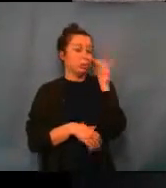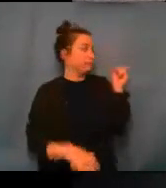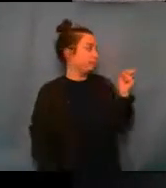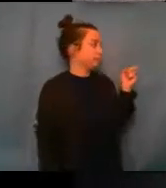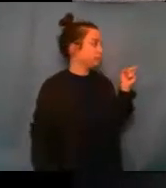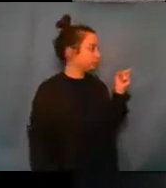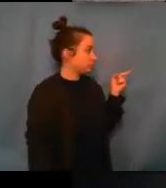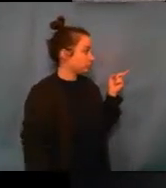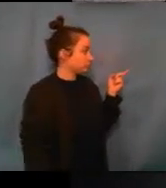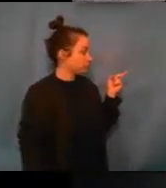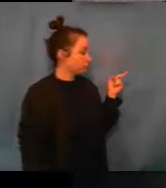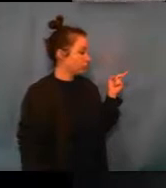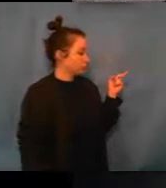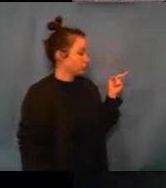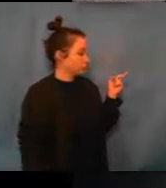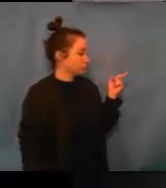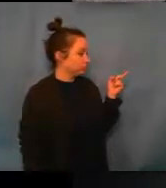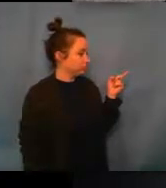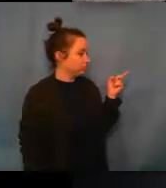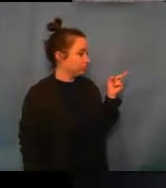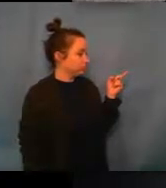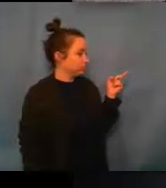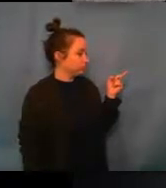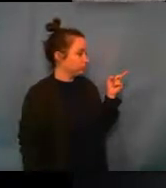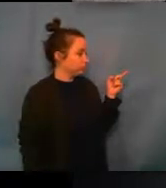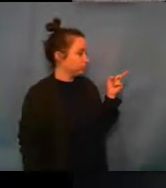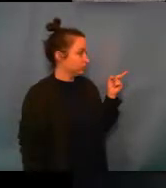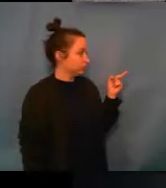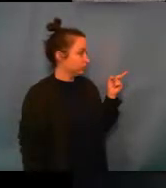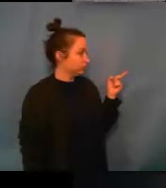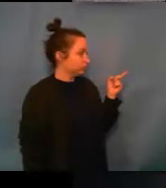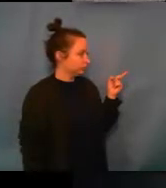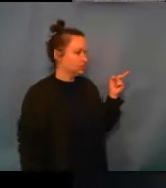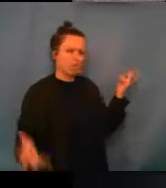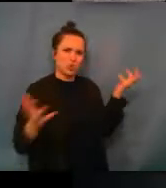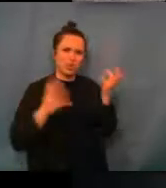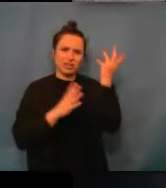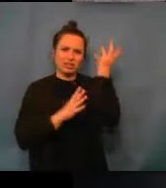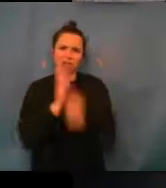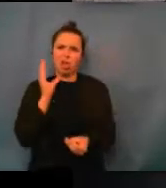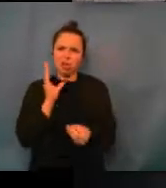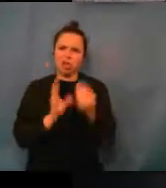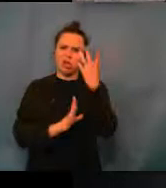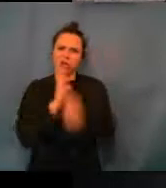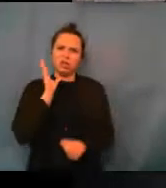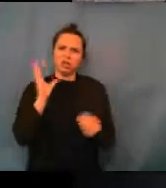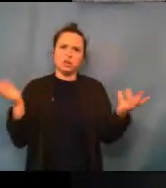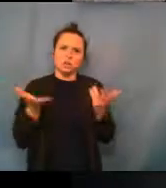7 and our whole is 14. So we're trying to figure out what missing piece goes here.